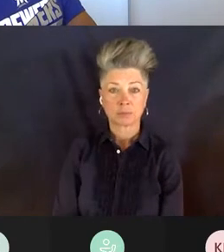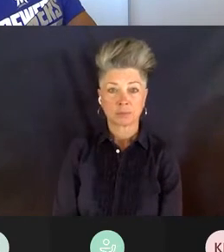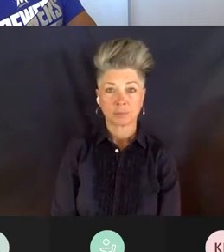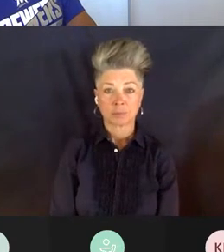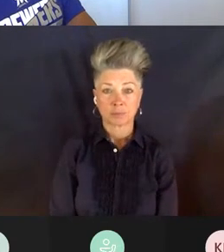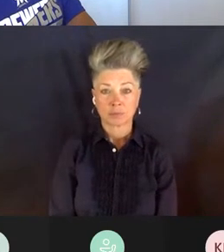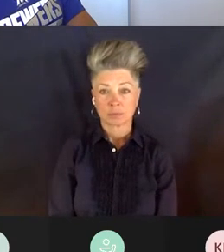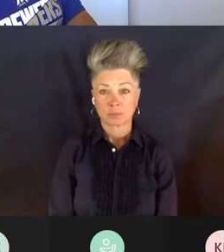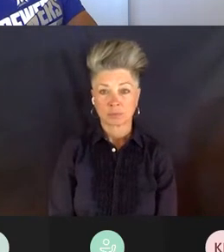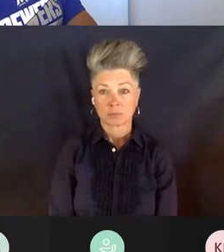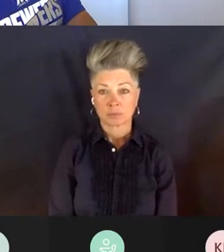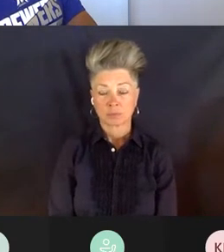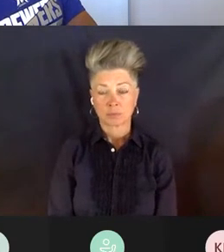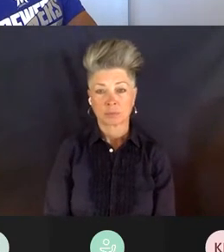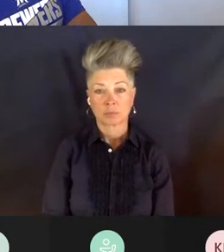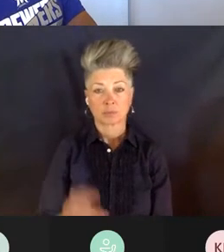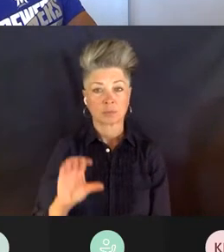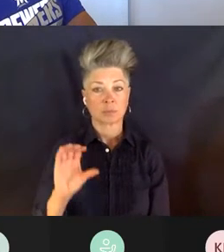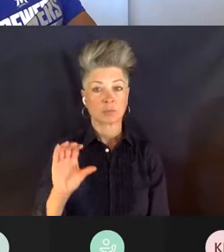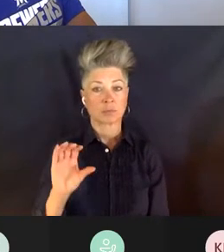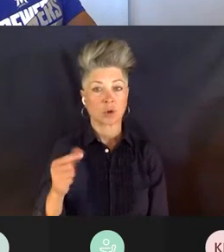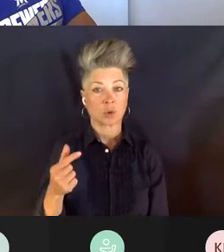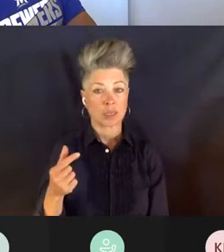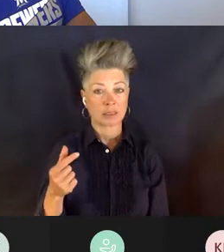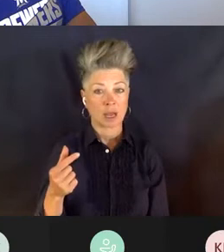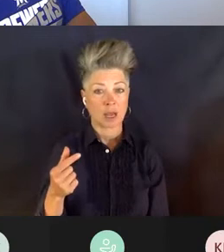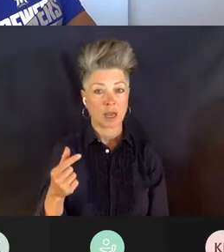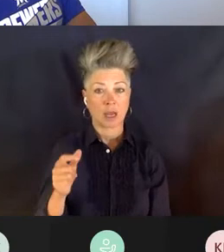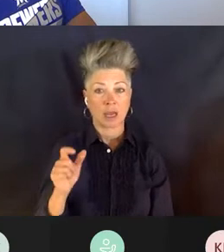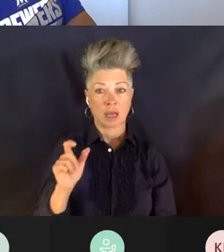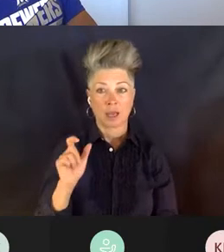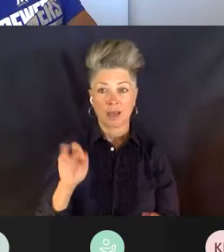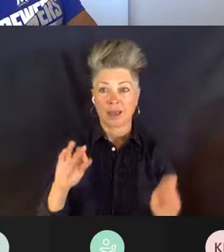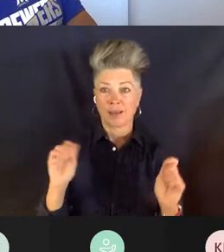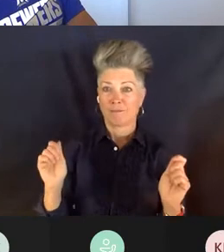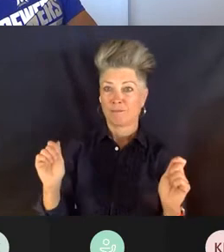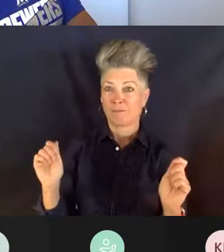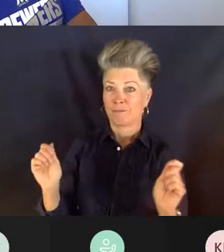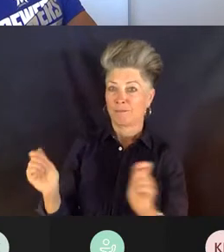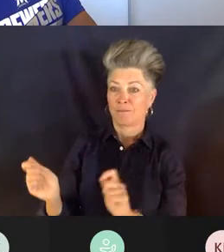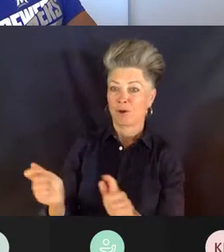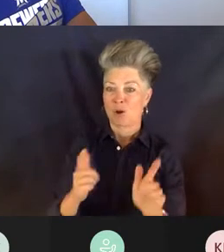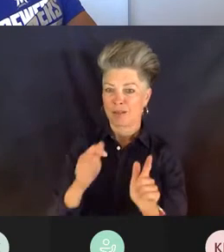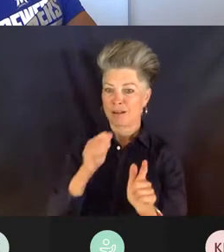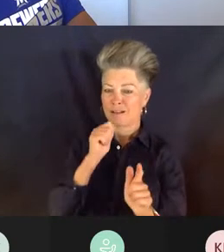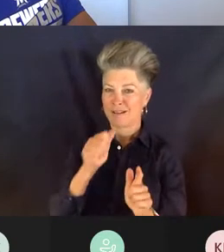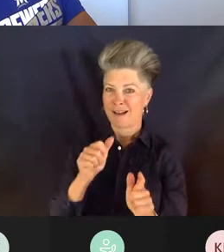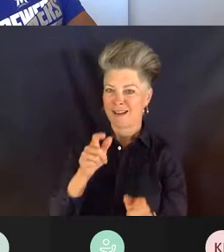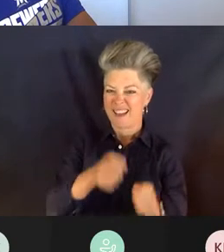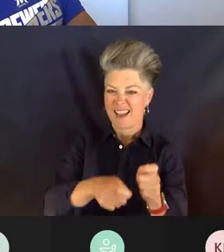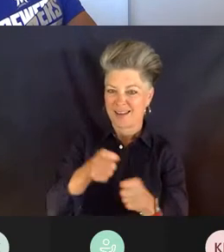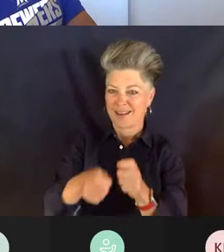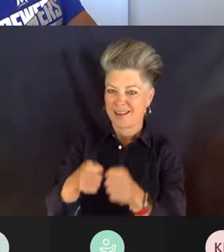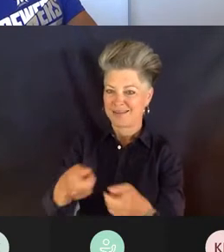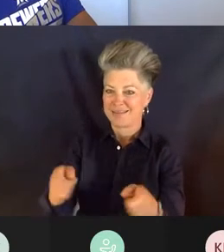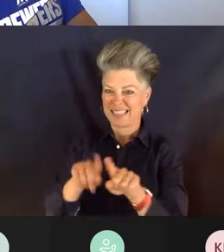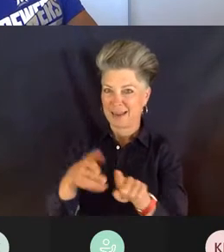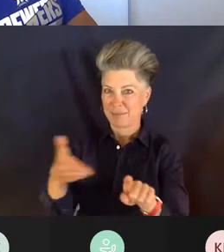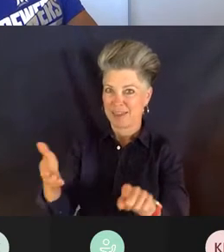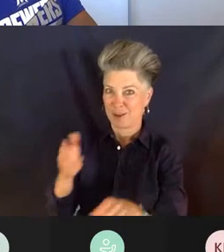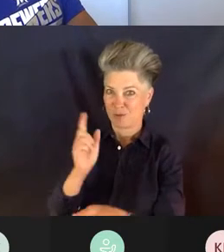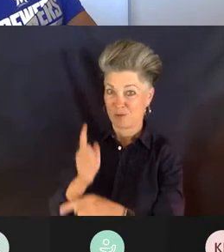As long as like everyone's not editing the same thing, right? They're Right. Yeah.